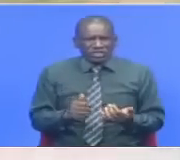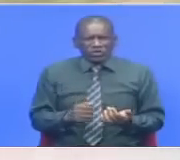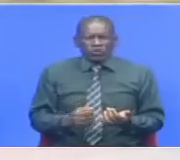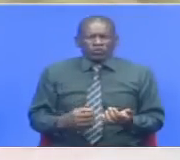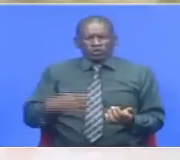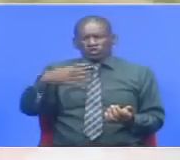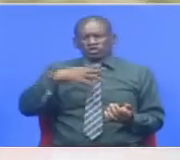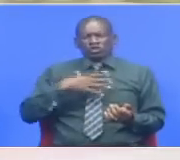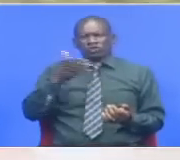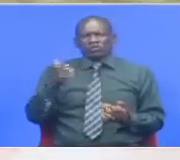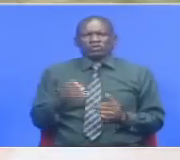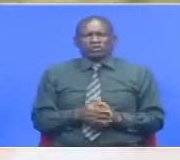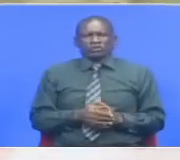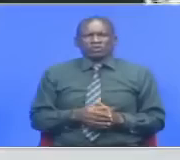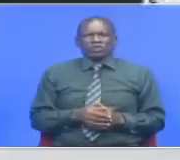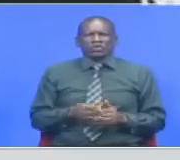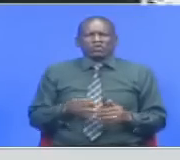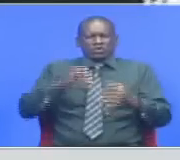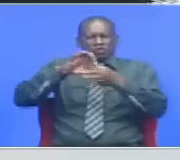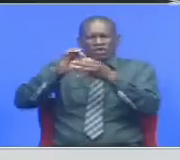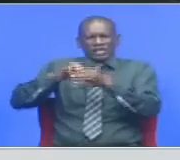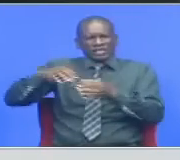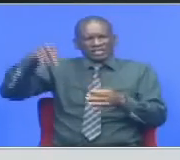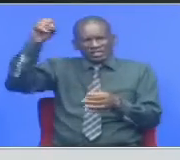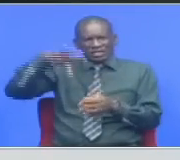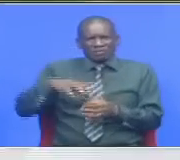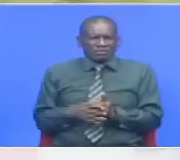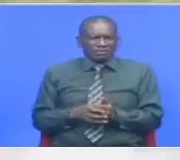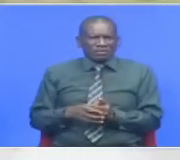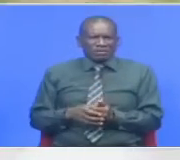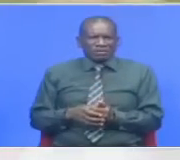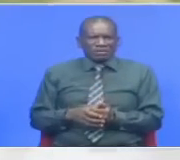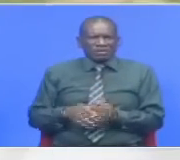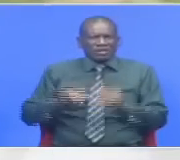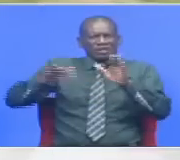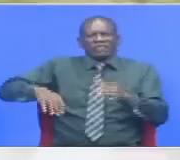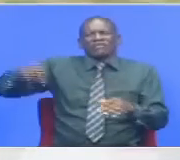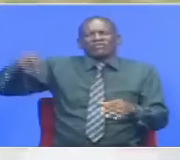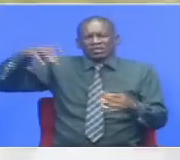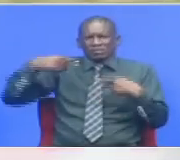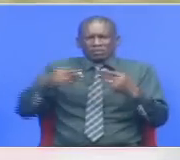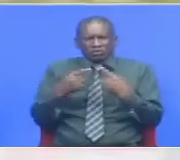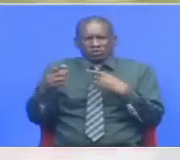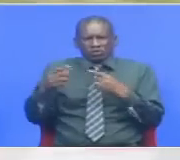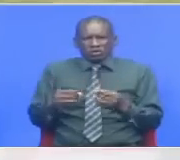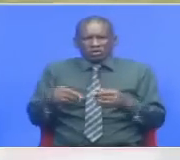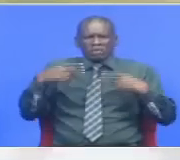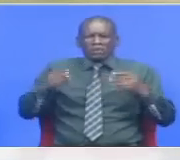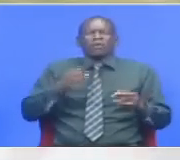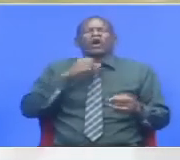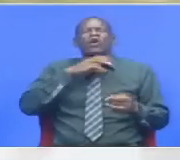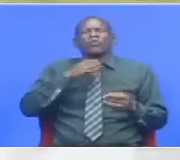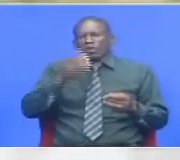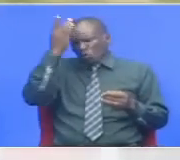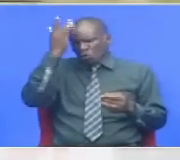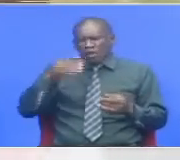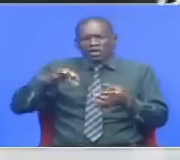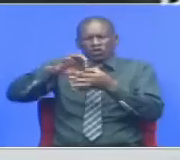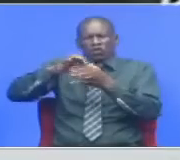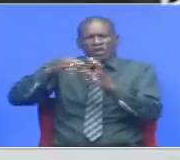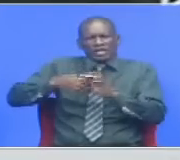and surprised. Tukaweka stima. Wambia stima wajia watu wa stima waonge. Anapiga makelele. Ati mbona mnaweka stima nyumba ambaye